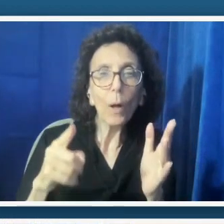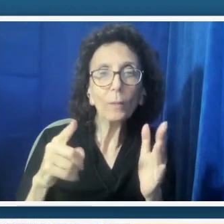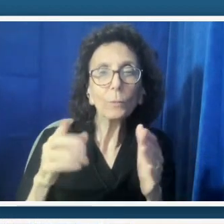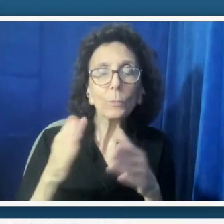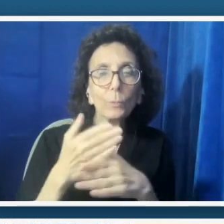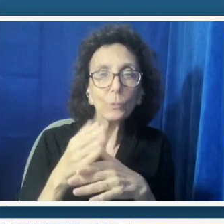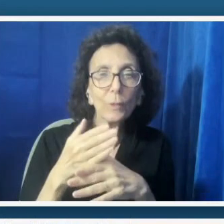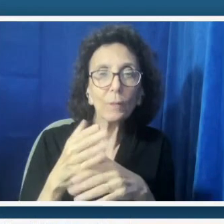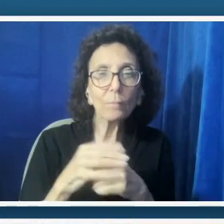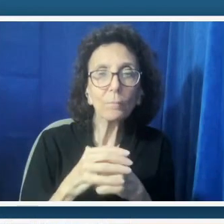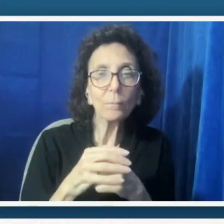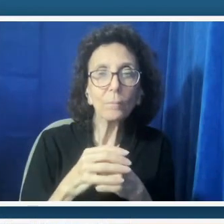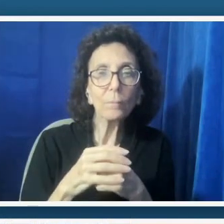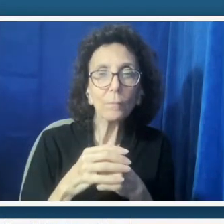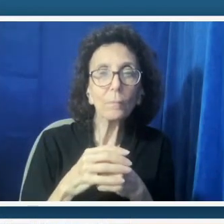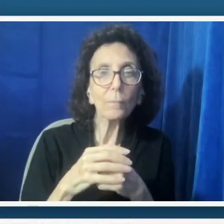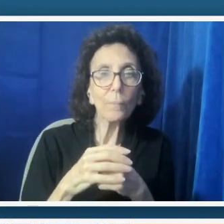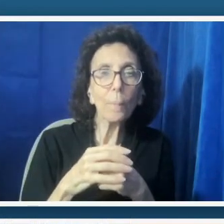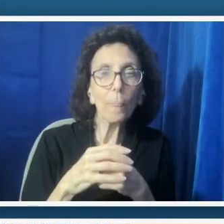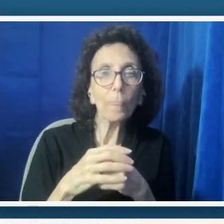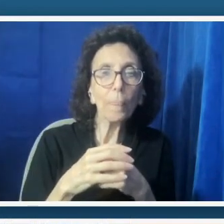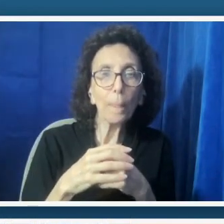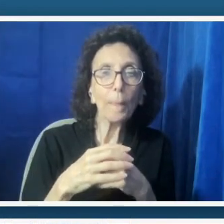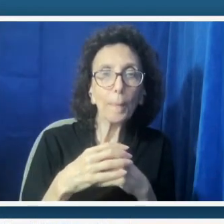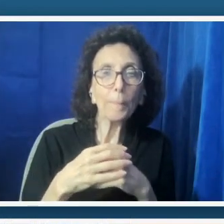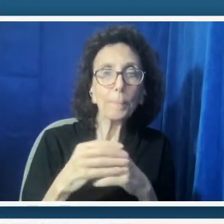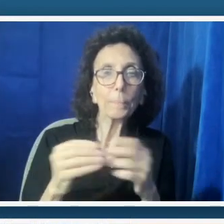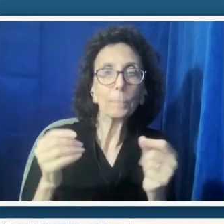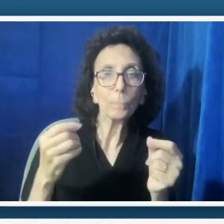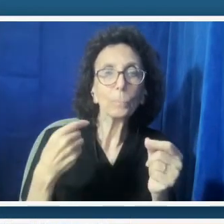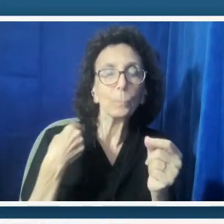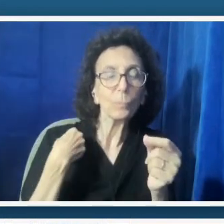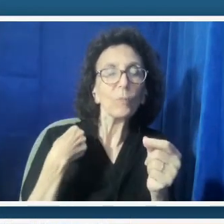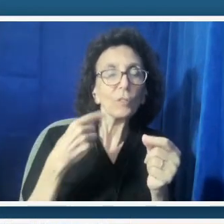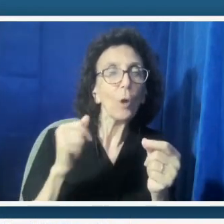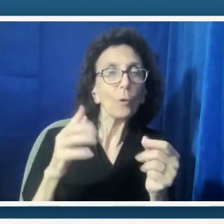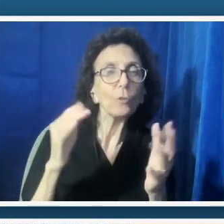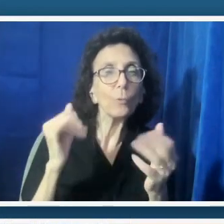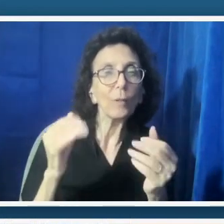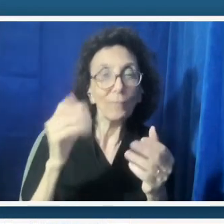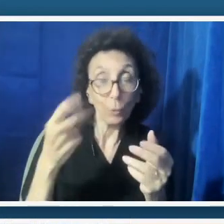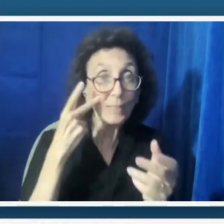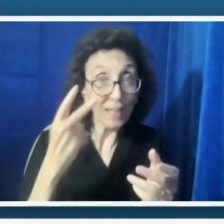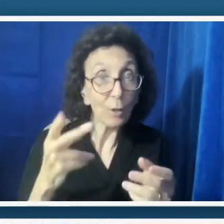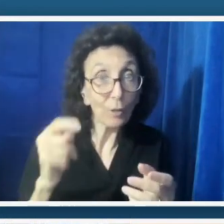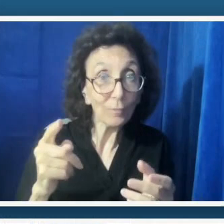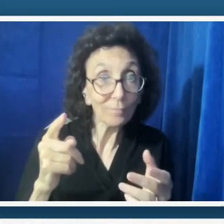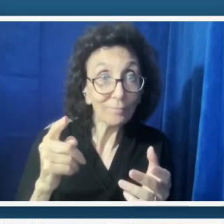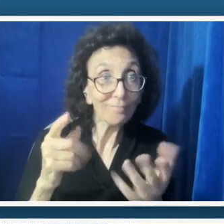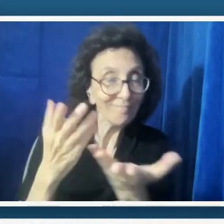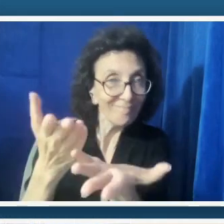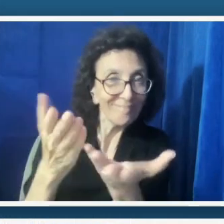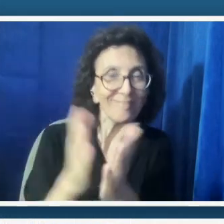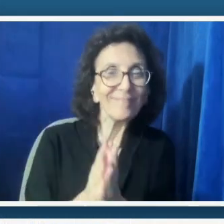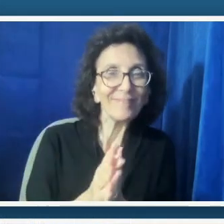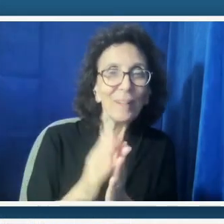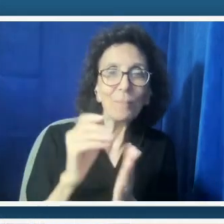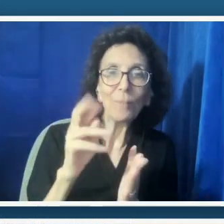can't come on screen, she may be a disembodied voice. So just as a warning. So Maureen, any thoughts?